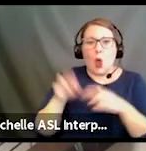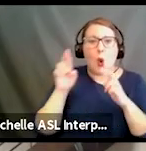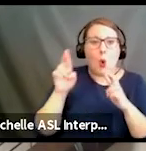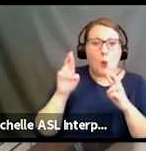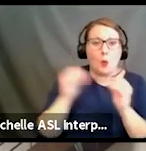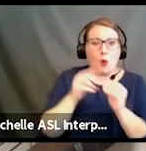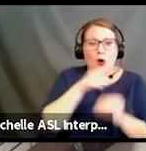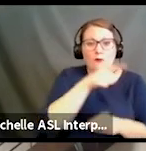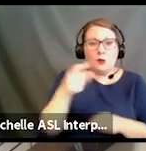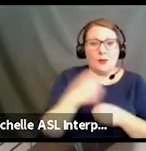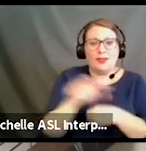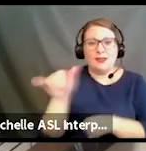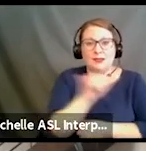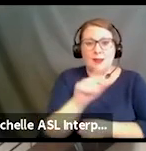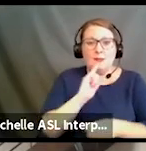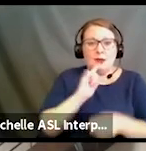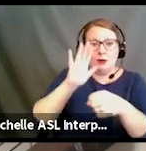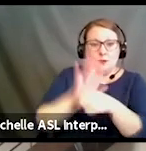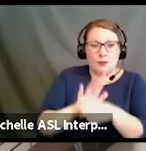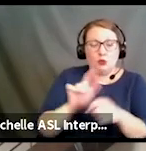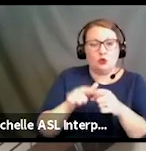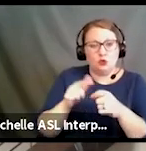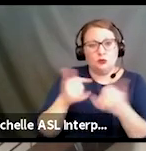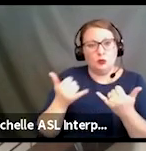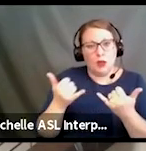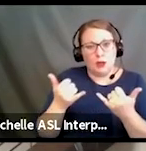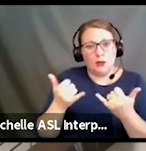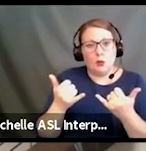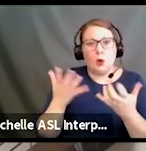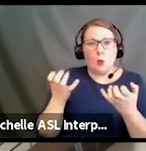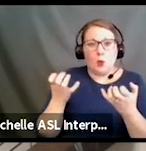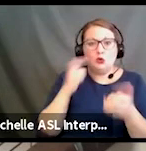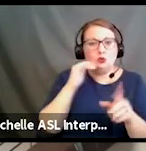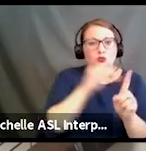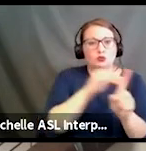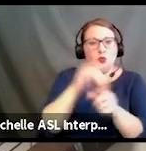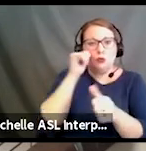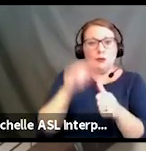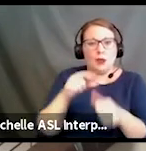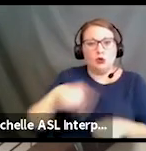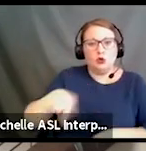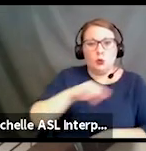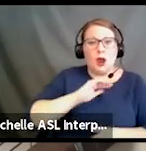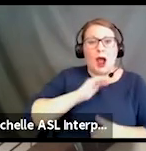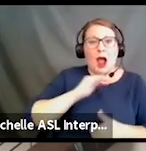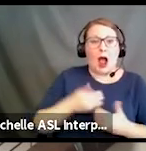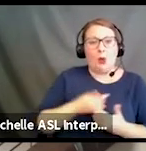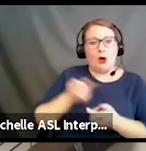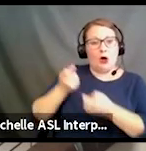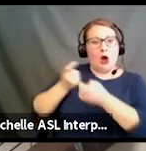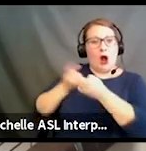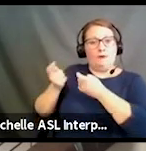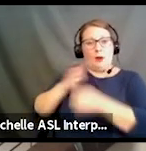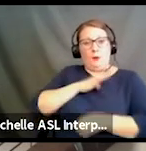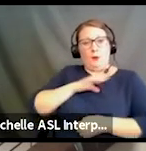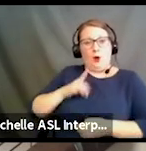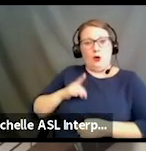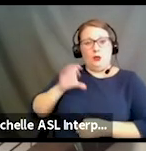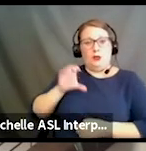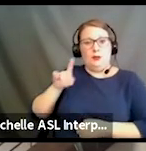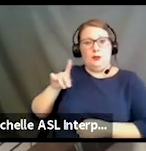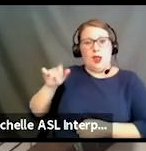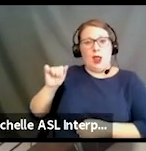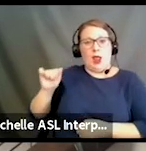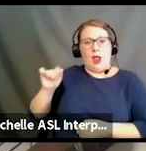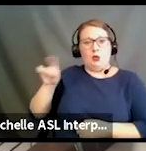more of you make that same commitment today. And we'd like to remind you that our governing board at CPAA is